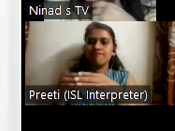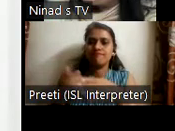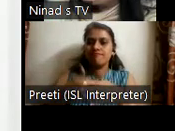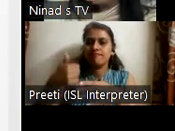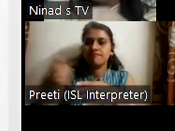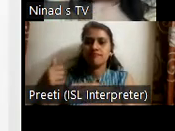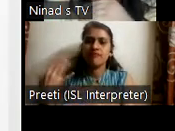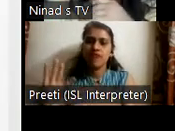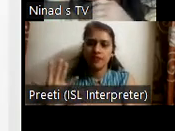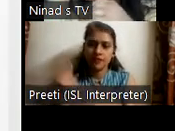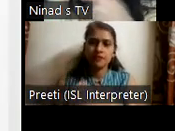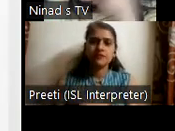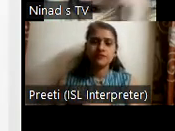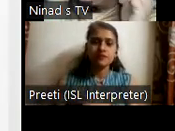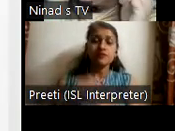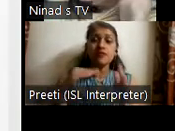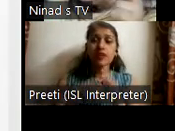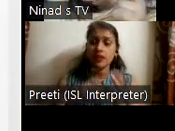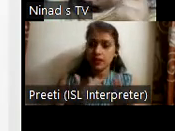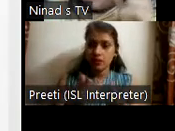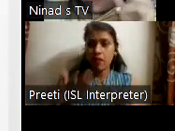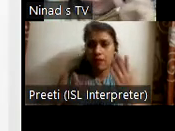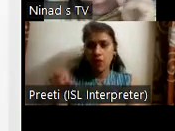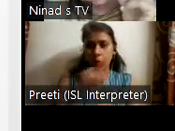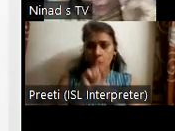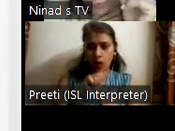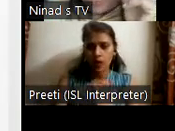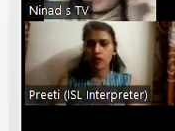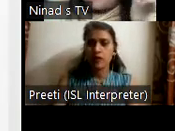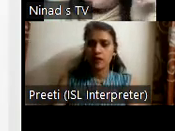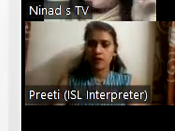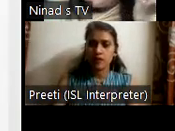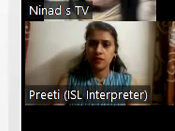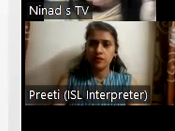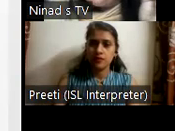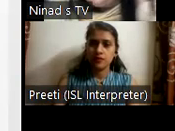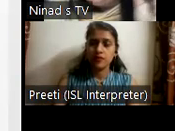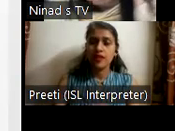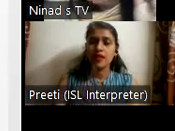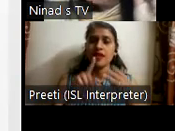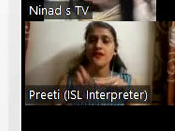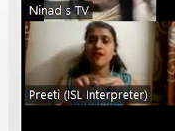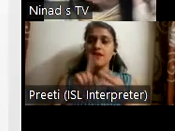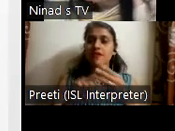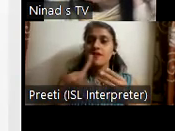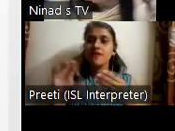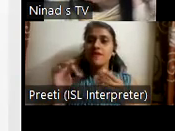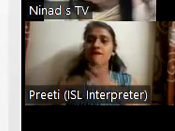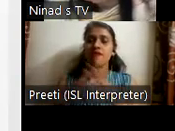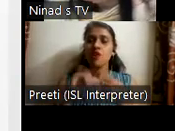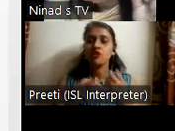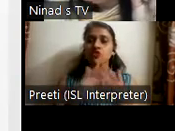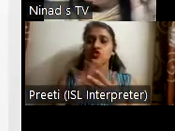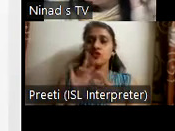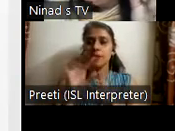in your fellowship program, or you're working in any kind of a program. So how you can actually work at